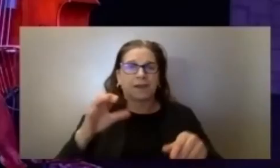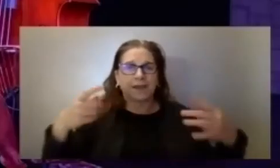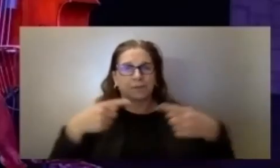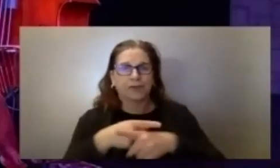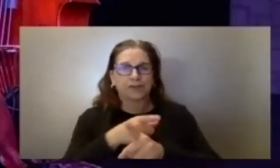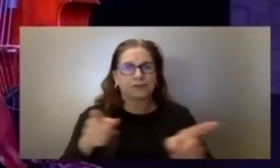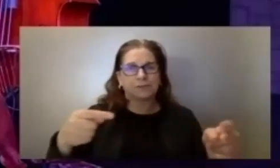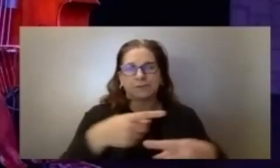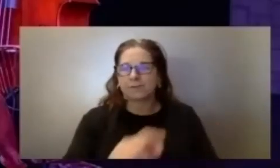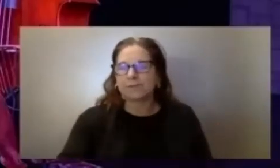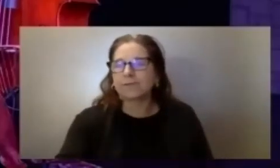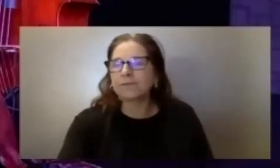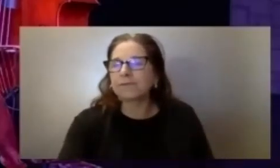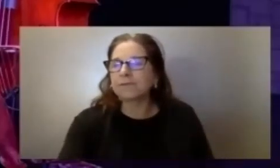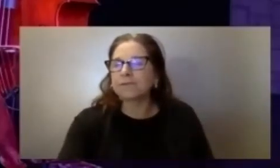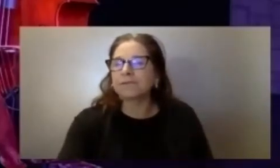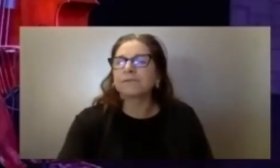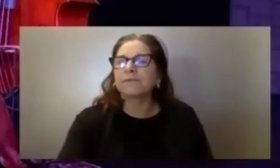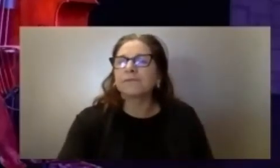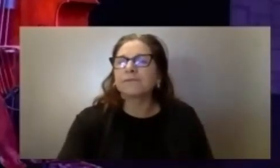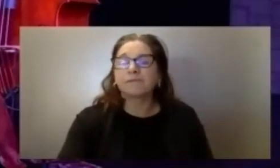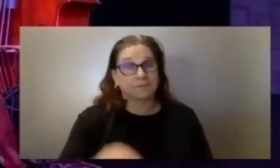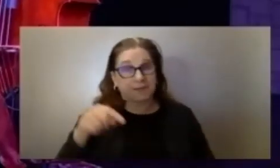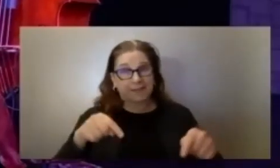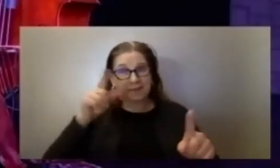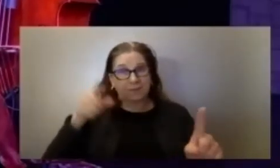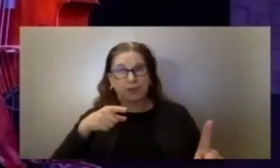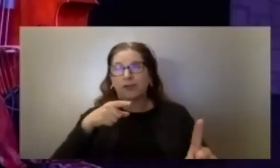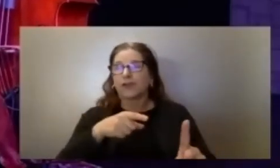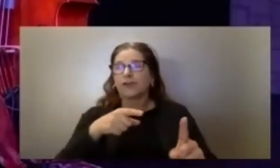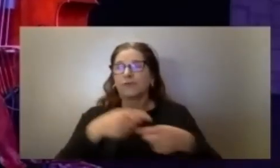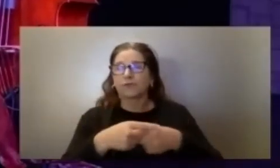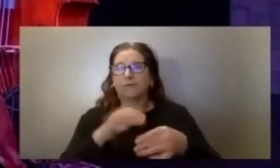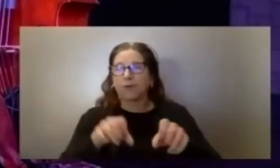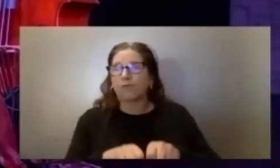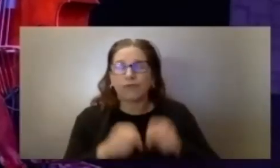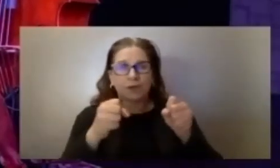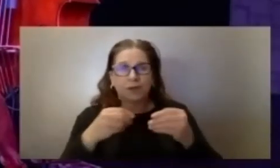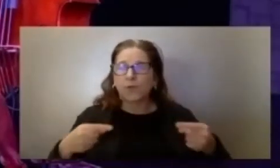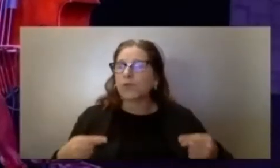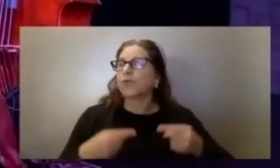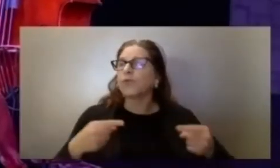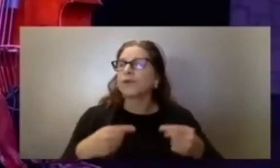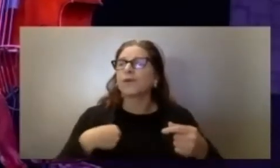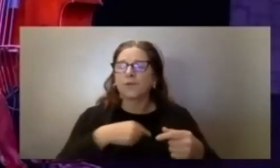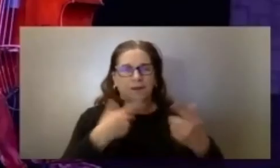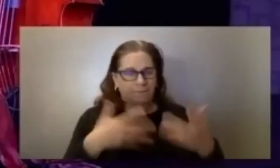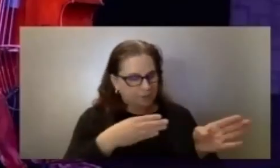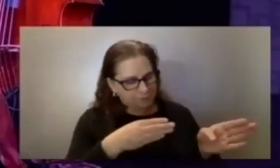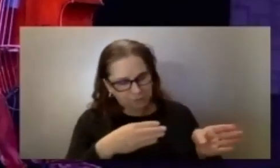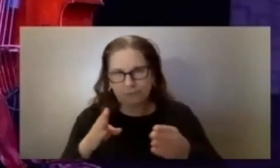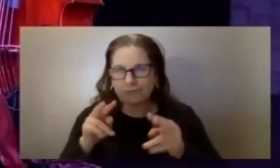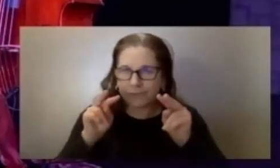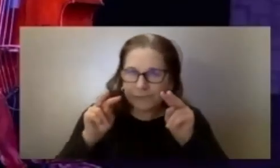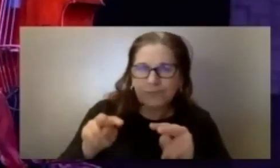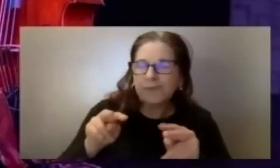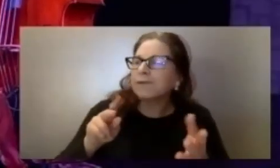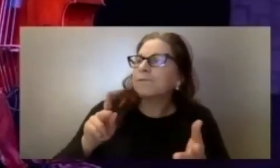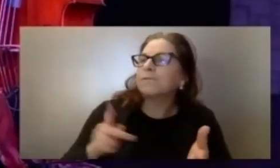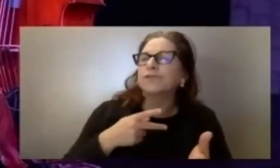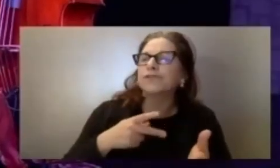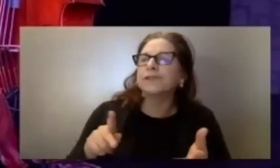At this particular crossroads of brokenness and wounding, we have turned to poetry. Site visits for poetry organizations like the Academy of